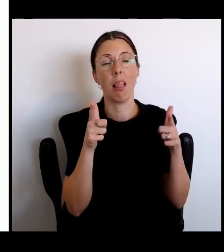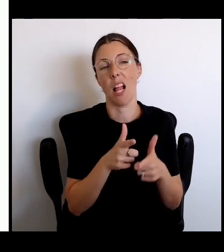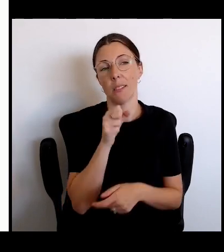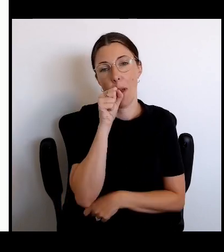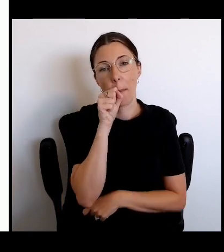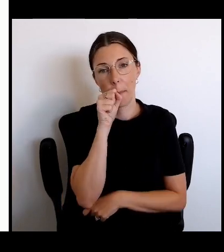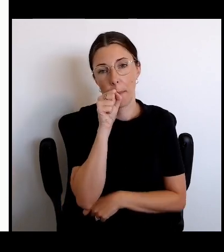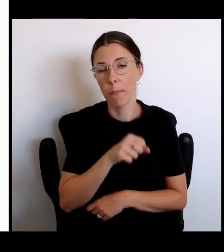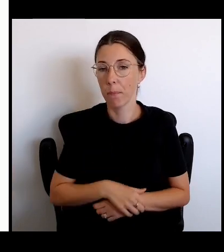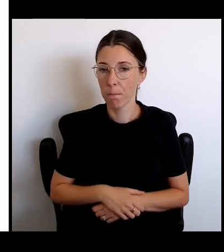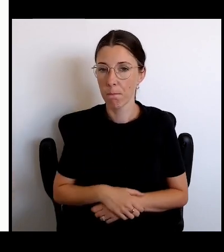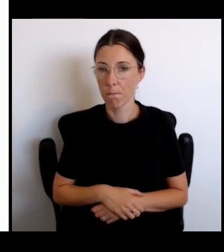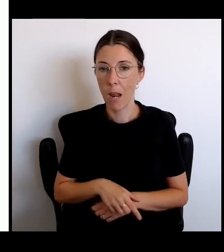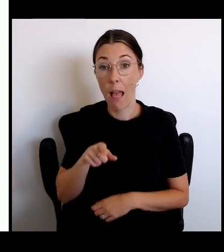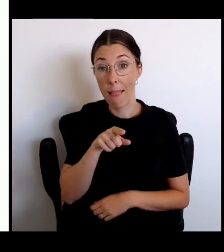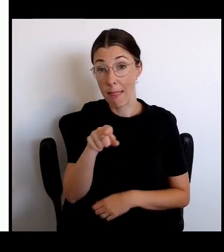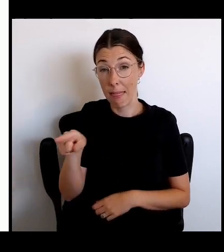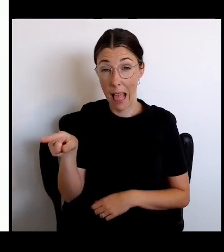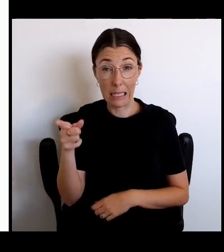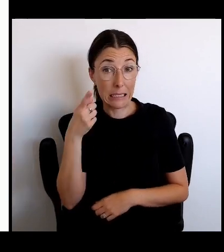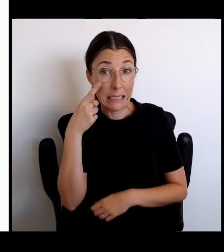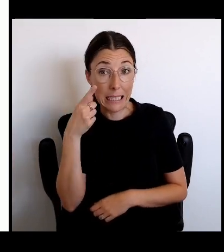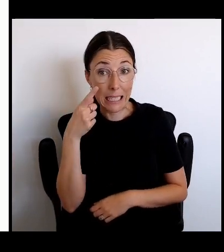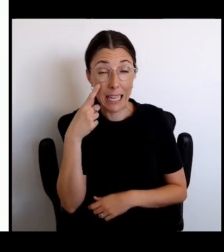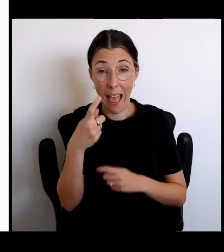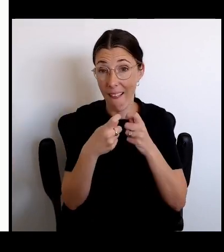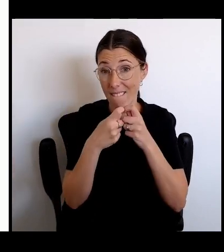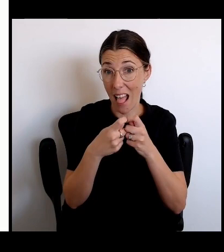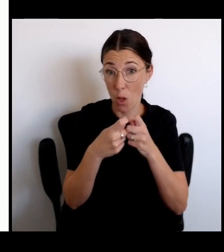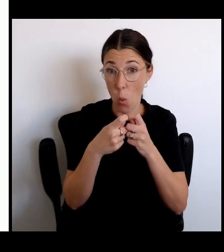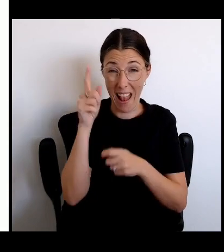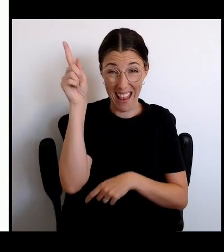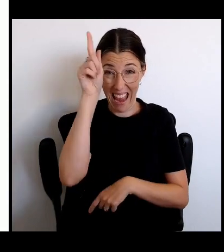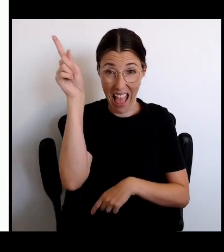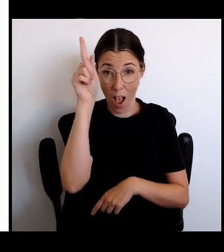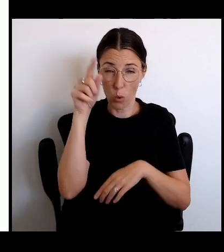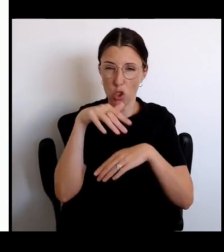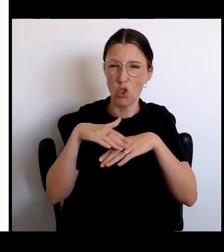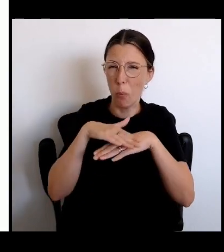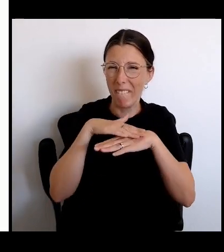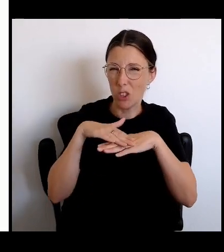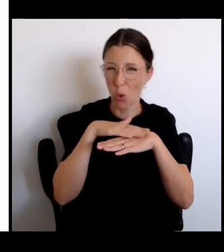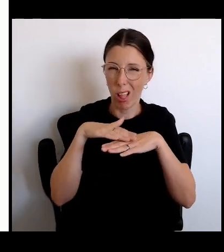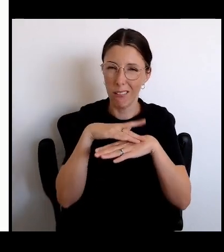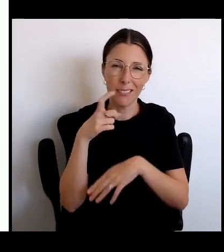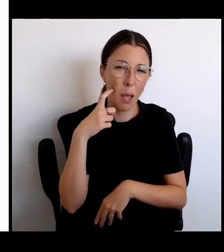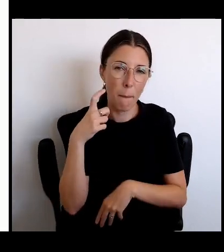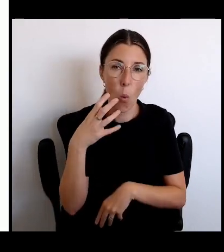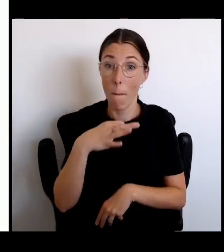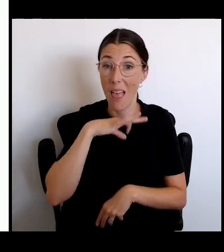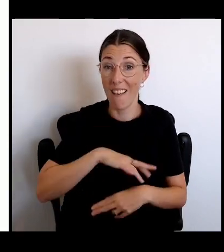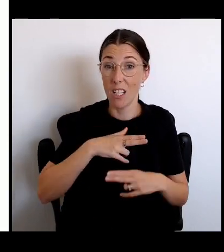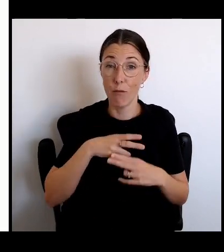They see the value in the immediate and superficial benefits of vaping. So for this group, it's all good